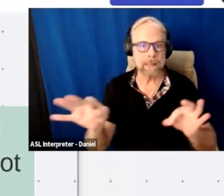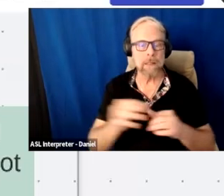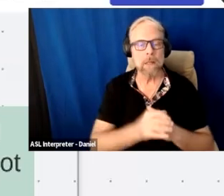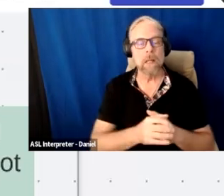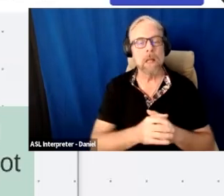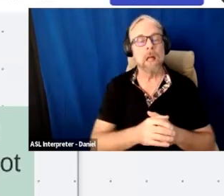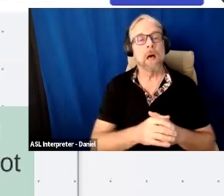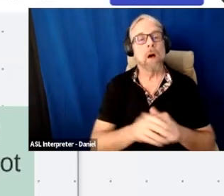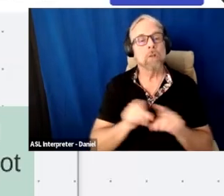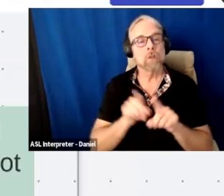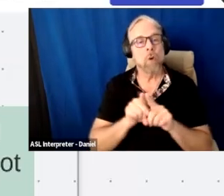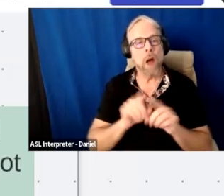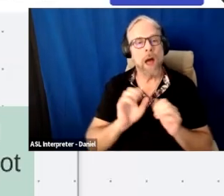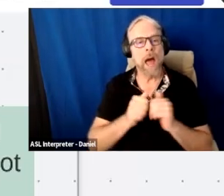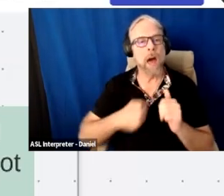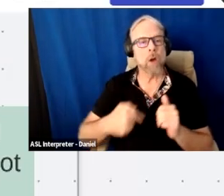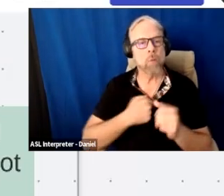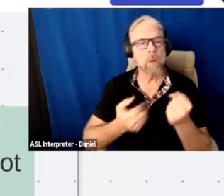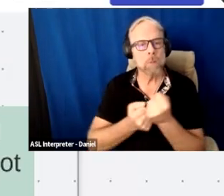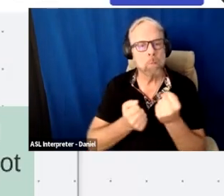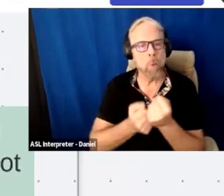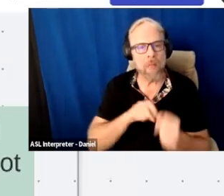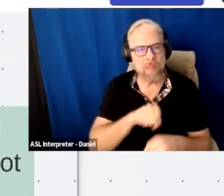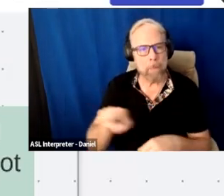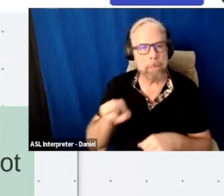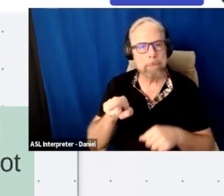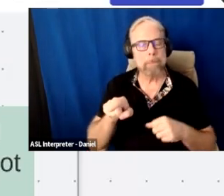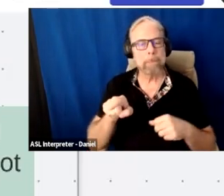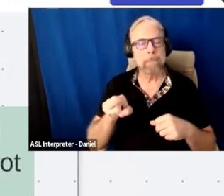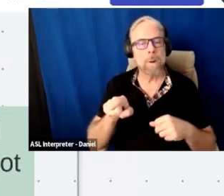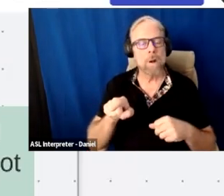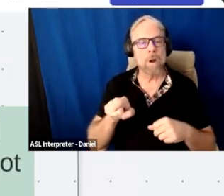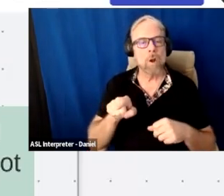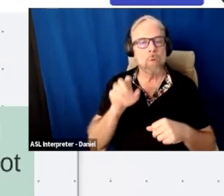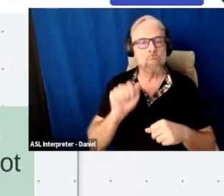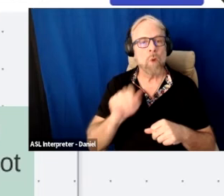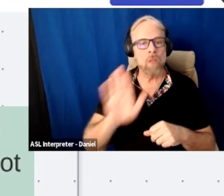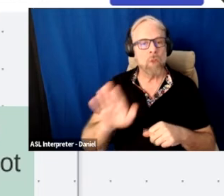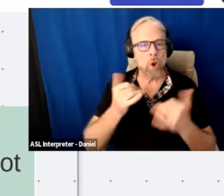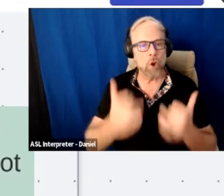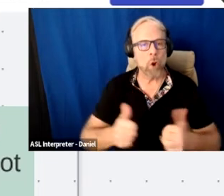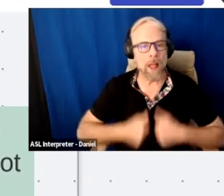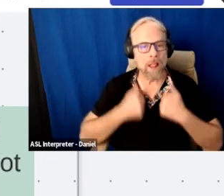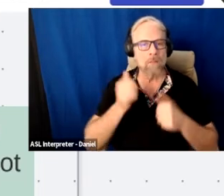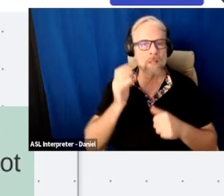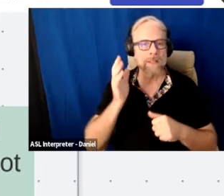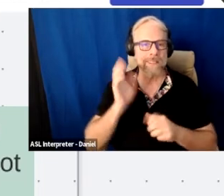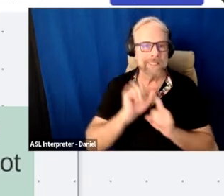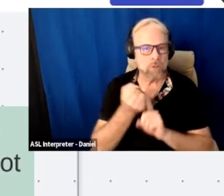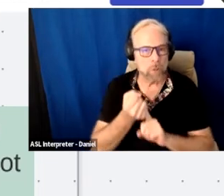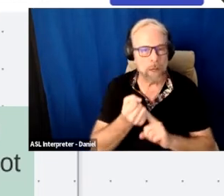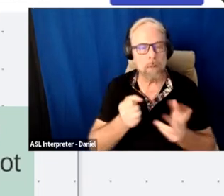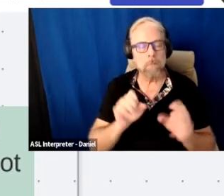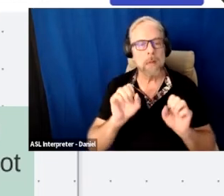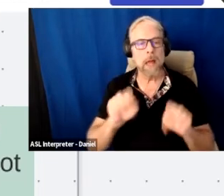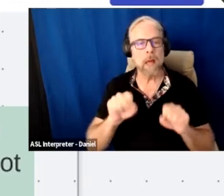do we support them, in their current living situations to be able to